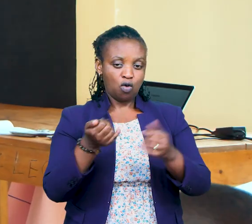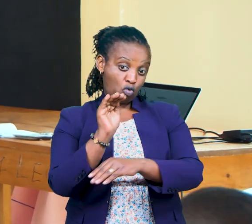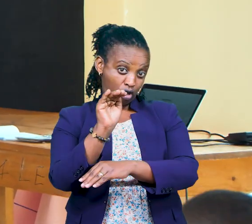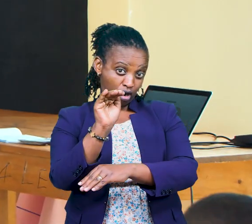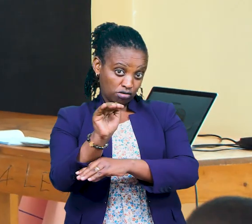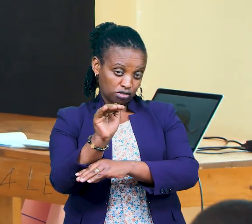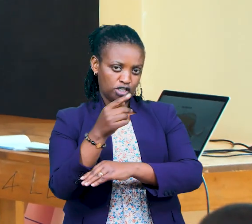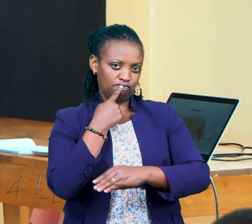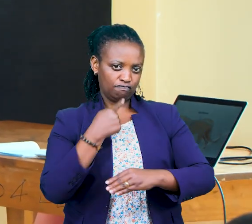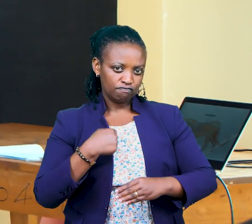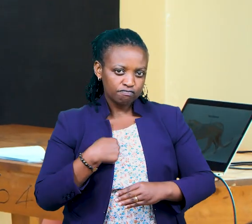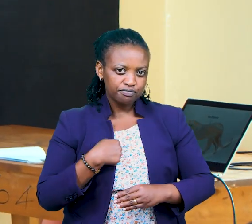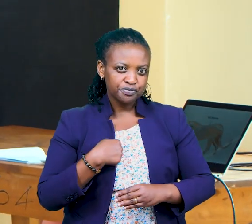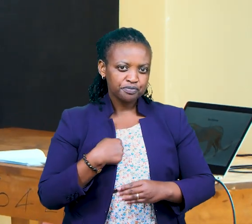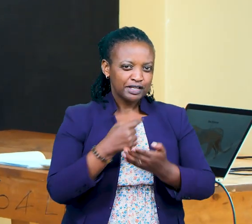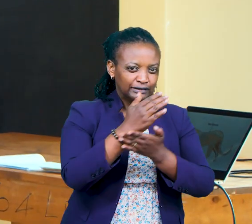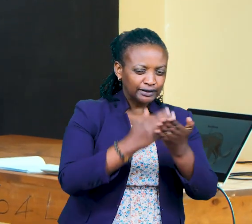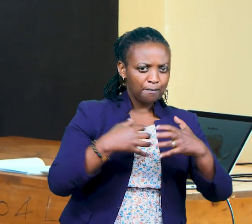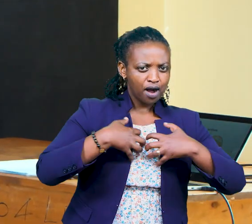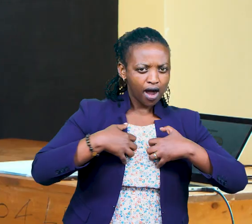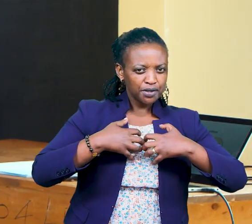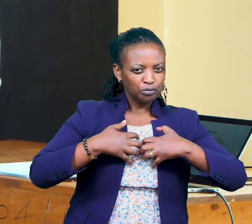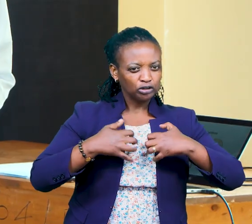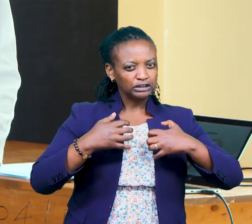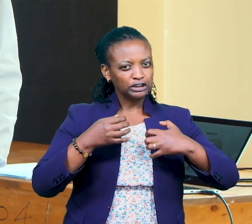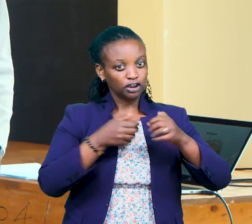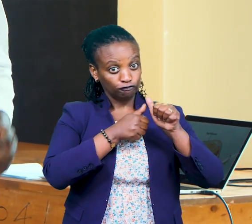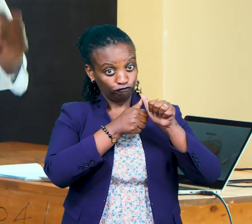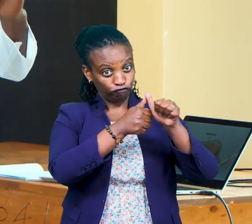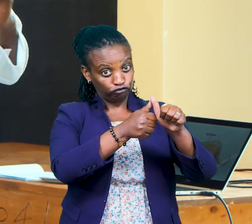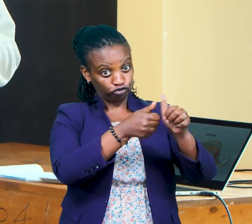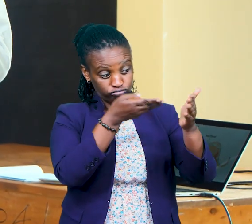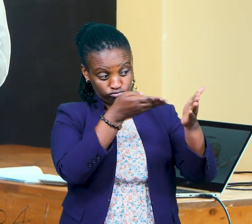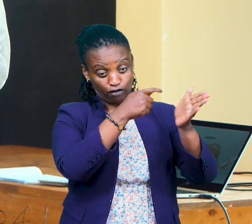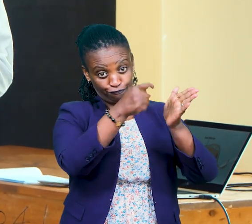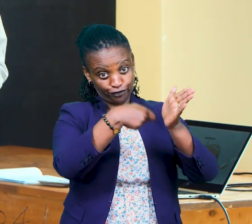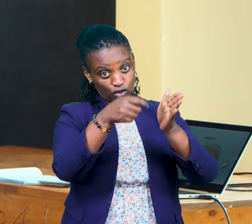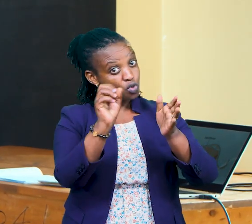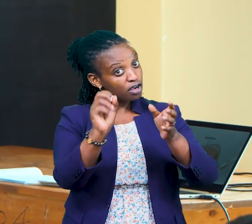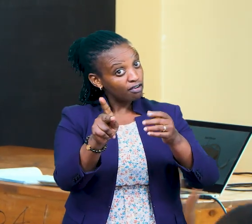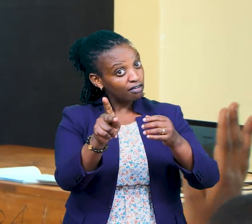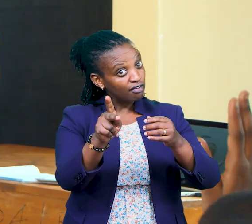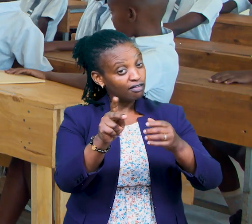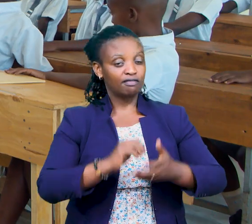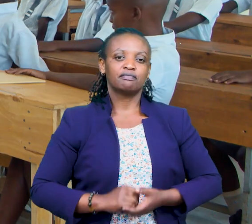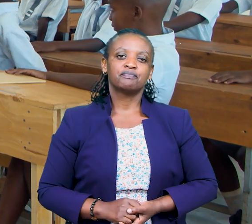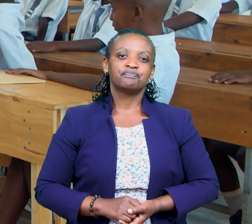I'm going to ask you to tell me some of the animals you have followed in a video.